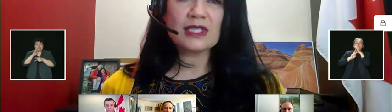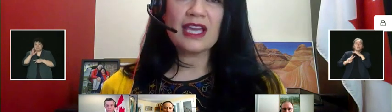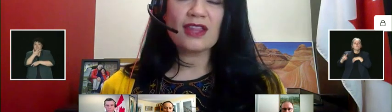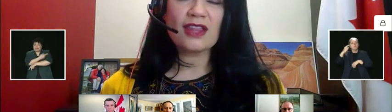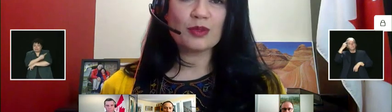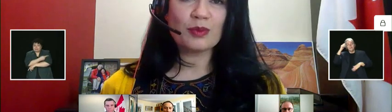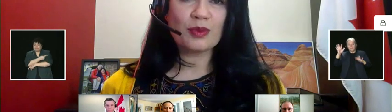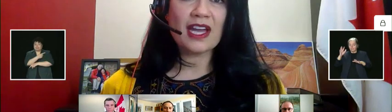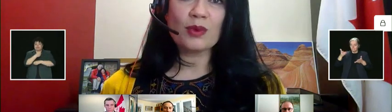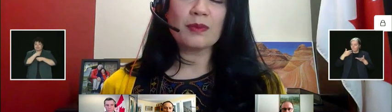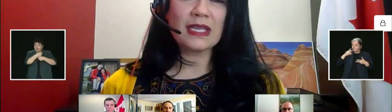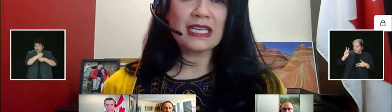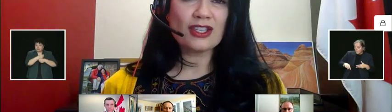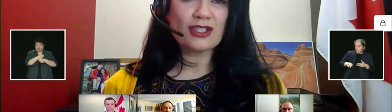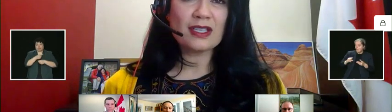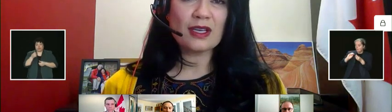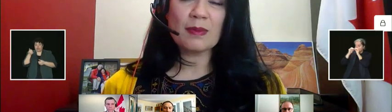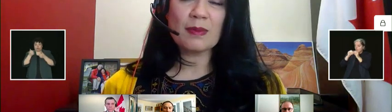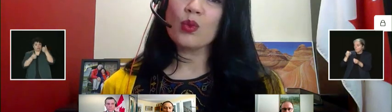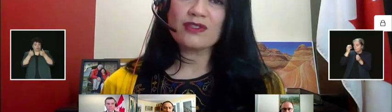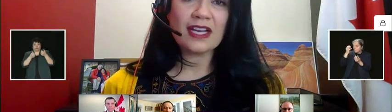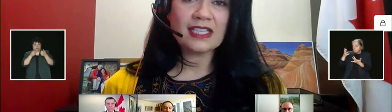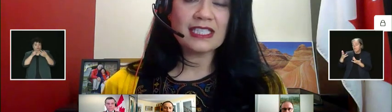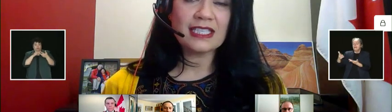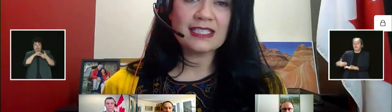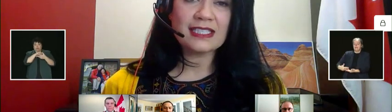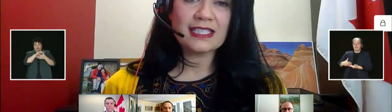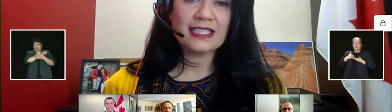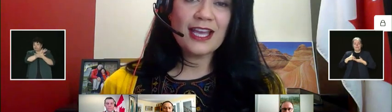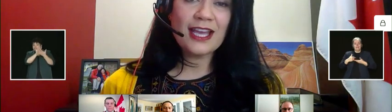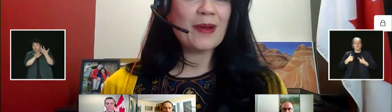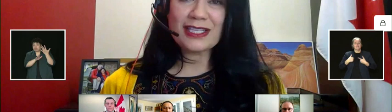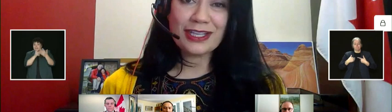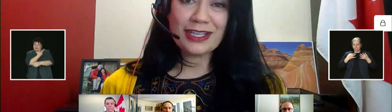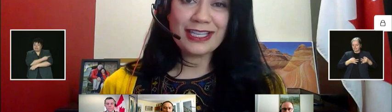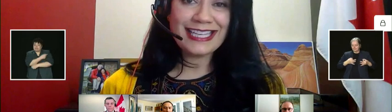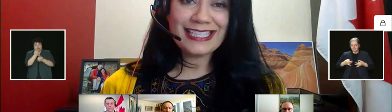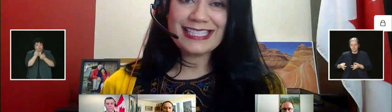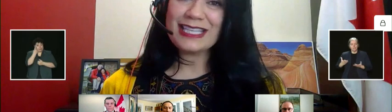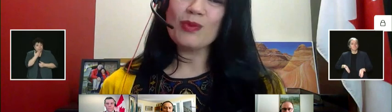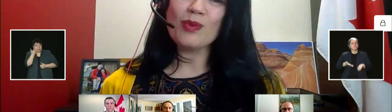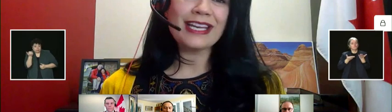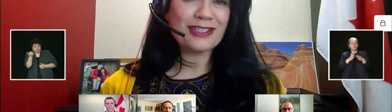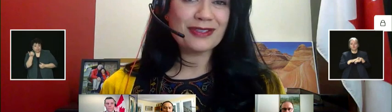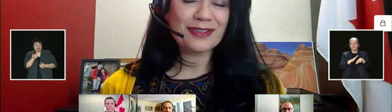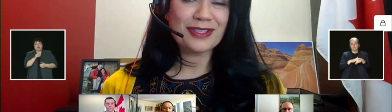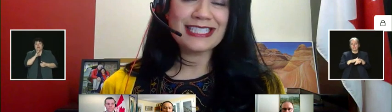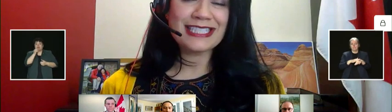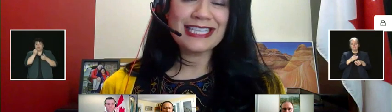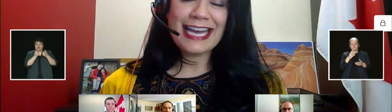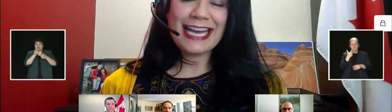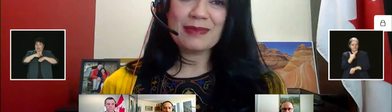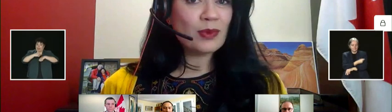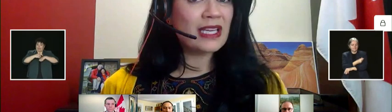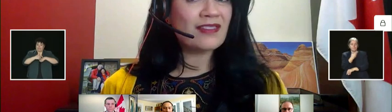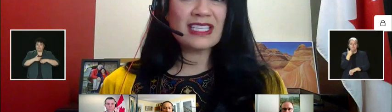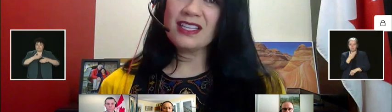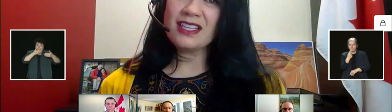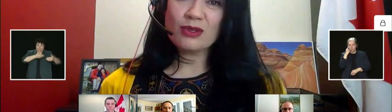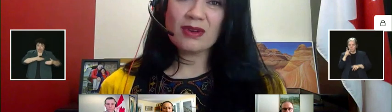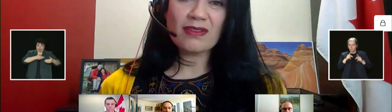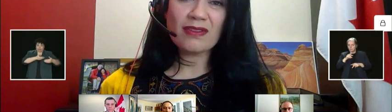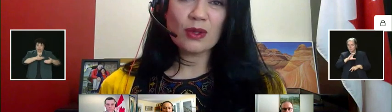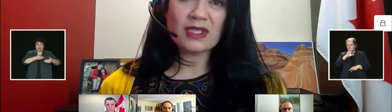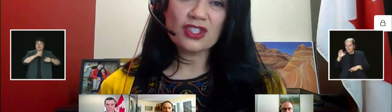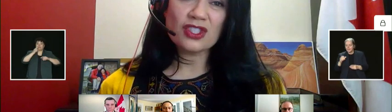comes together to provide the recommendations about which vaccines, are best for Canadians and in what intervals. And then we have to continue